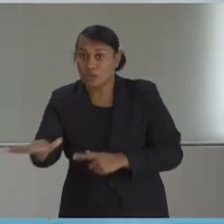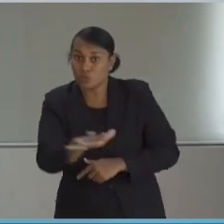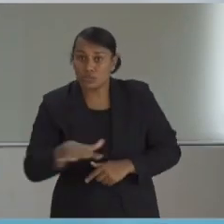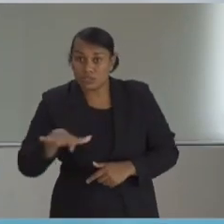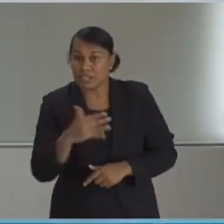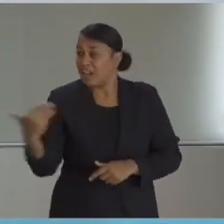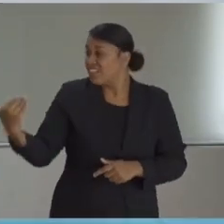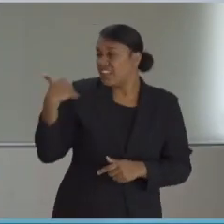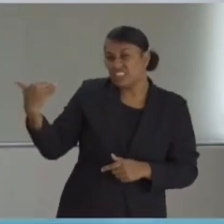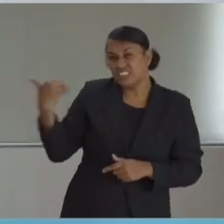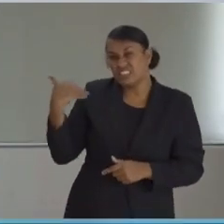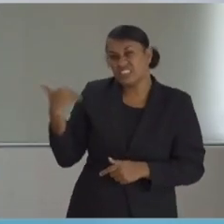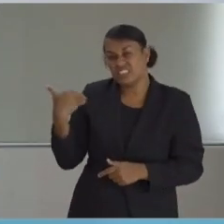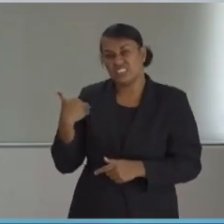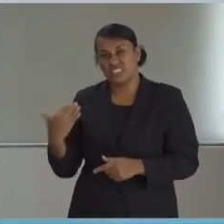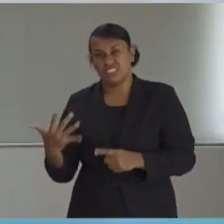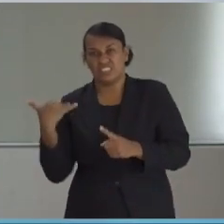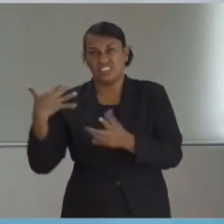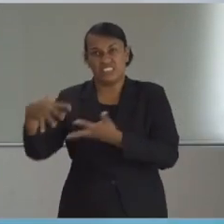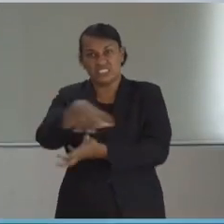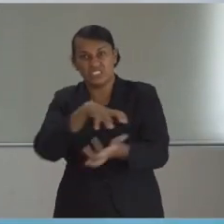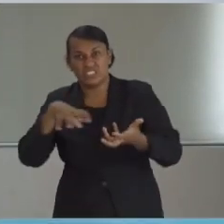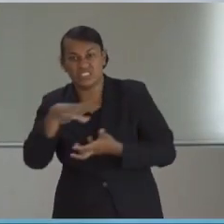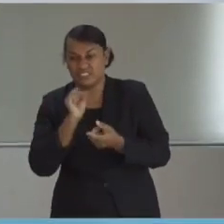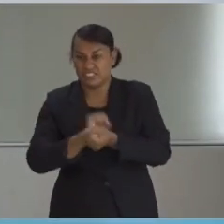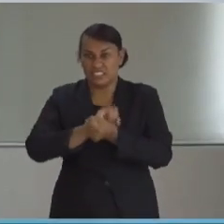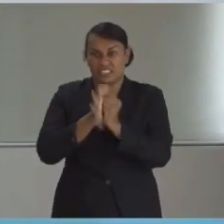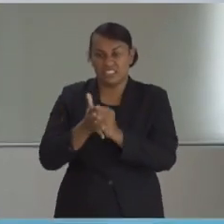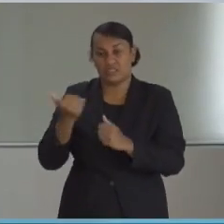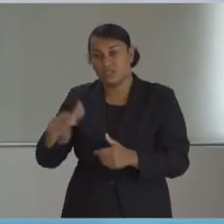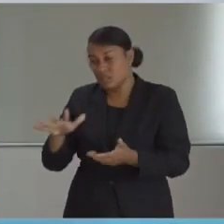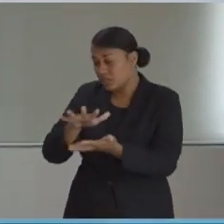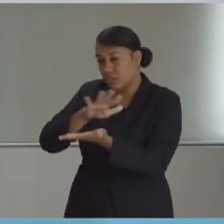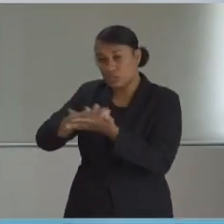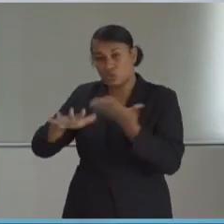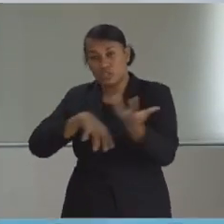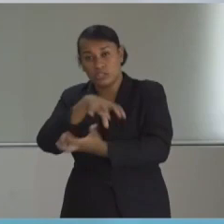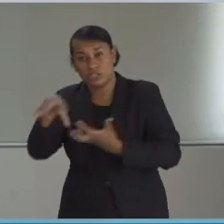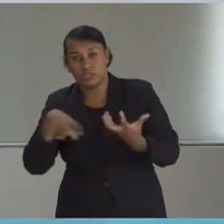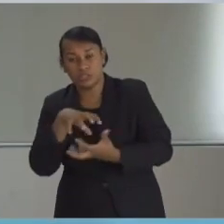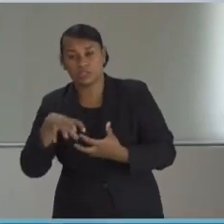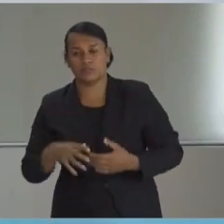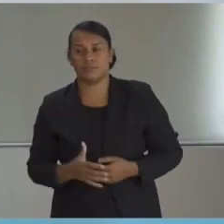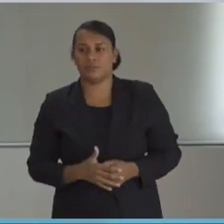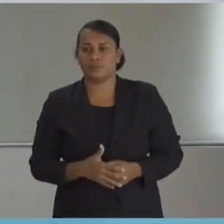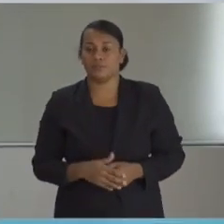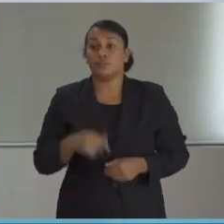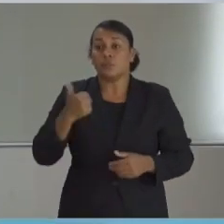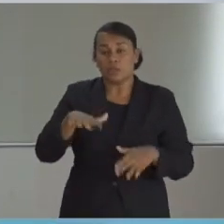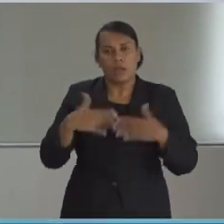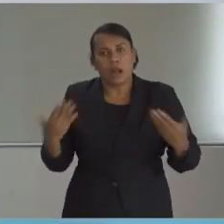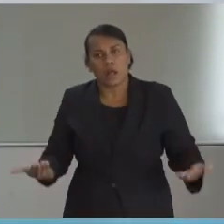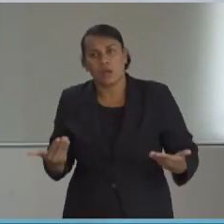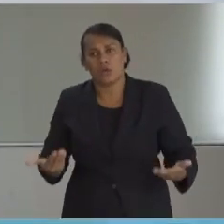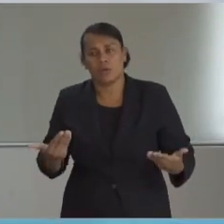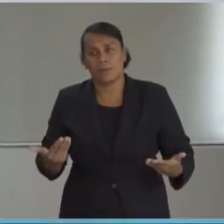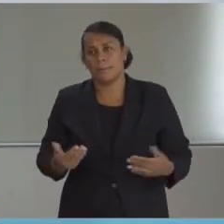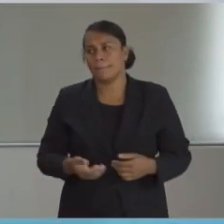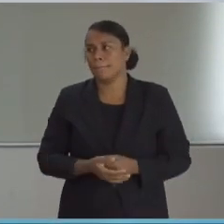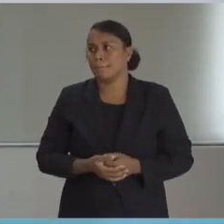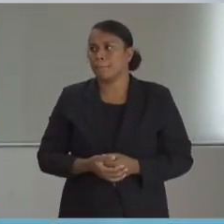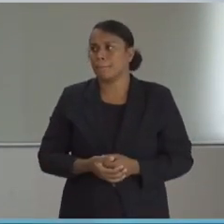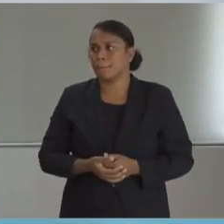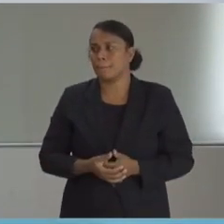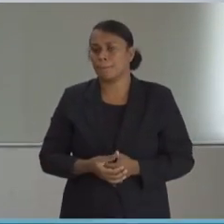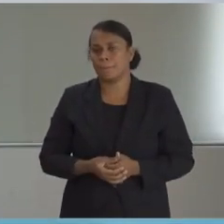devastation of Cyclone Harold. And initially they are